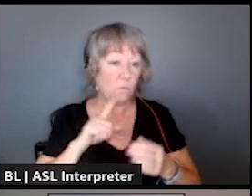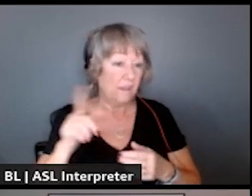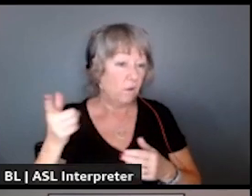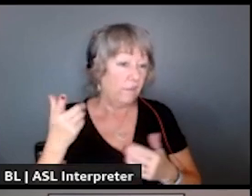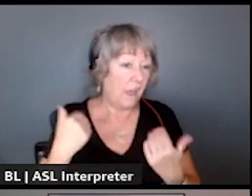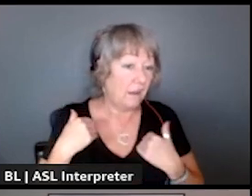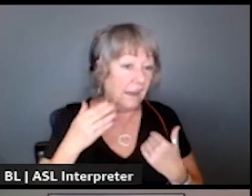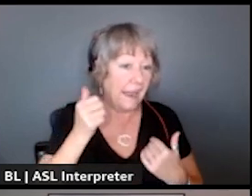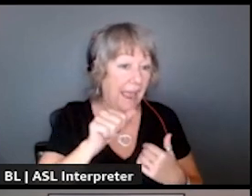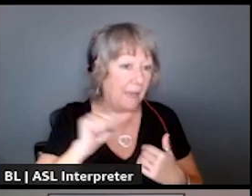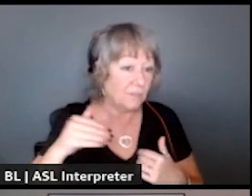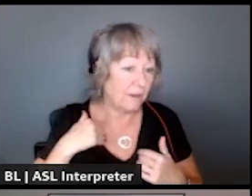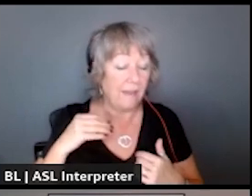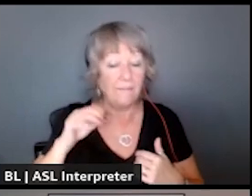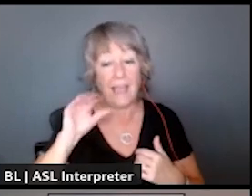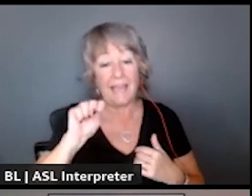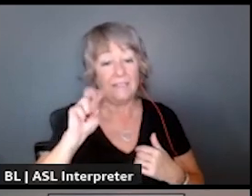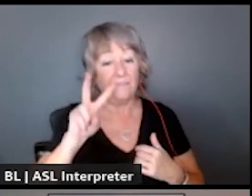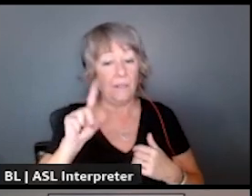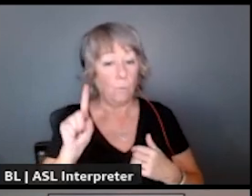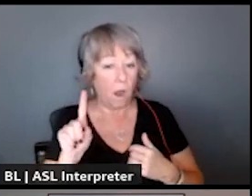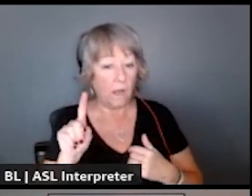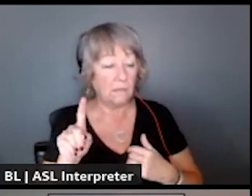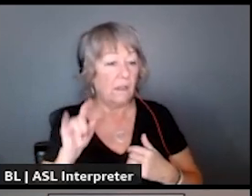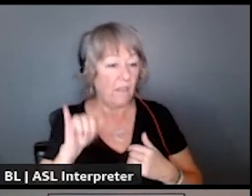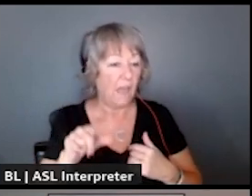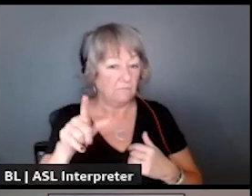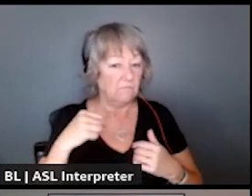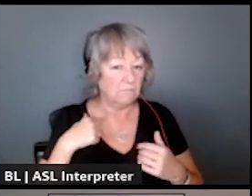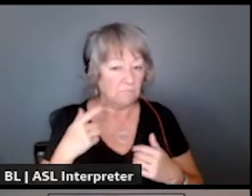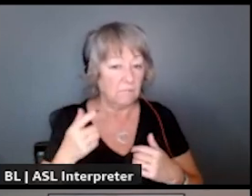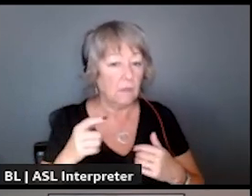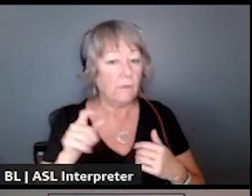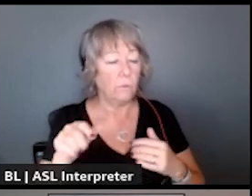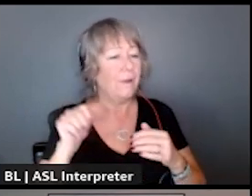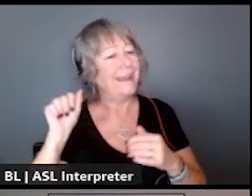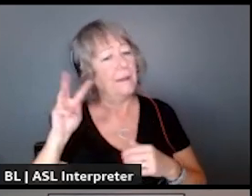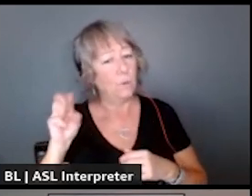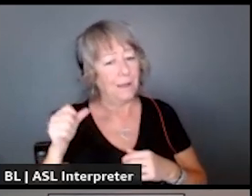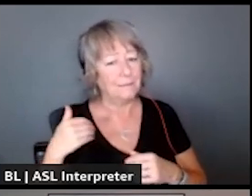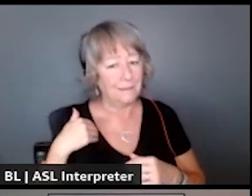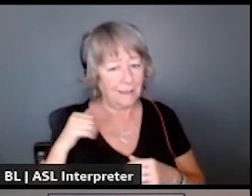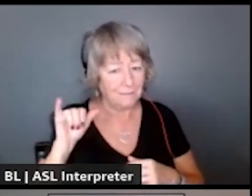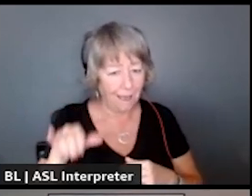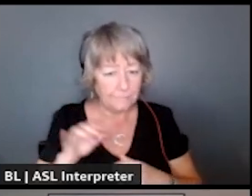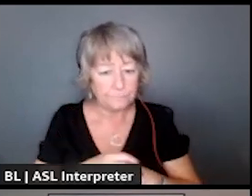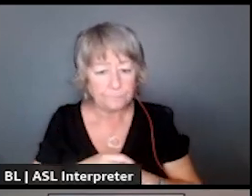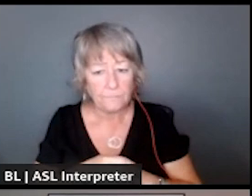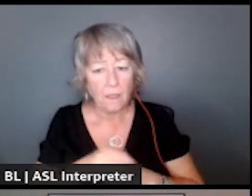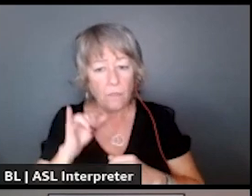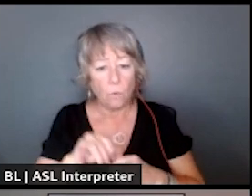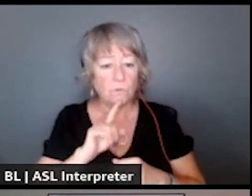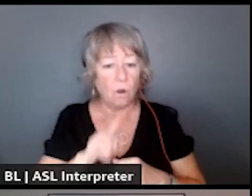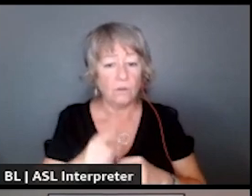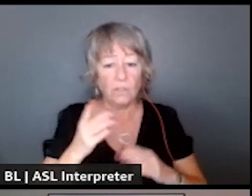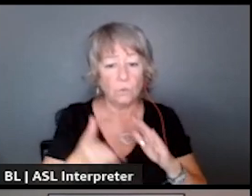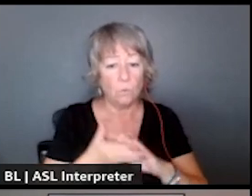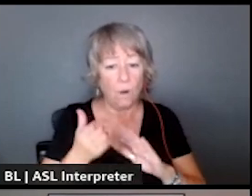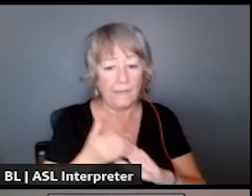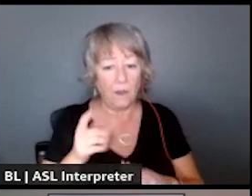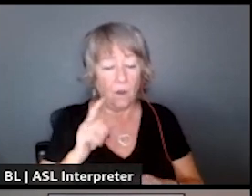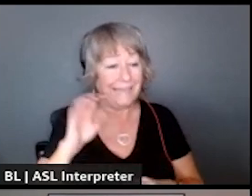this testing. So Amazon Braket testing. Create a notebook, and I'll be taken to a review page. I can see that I've